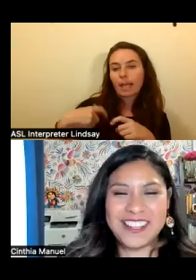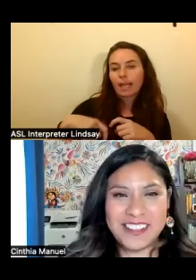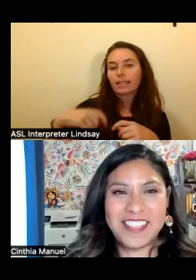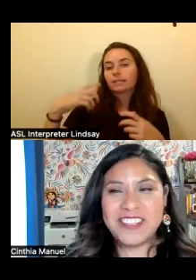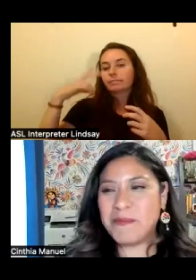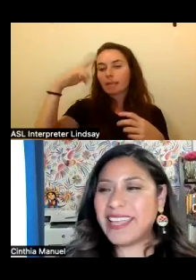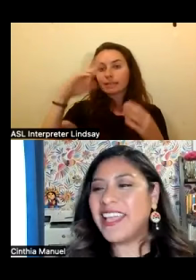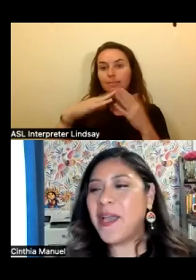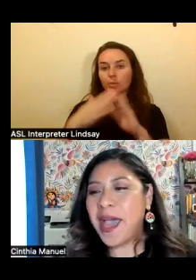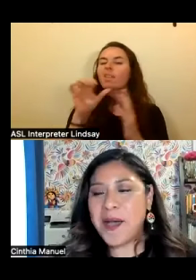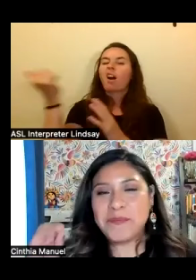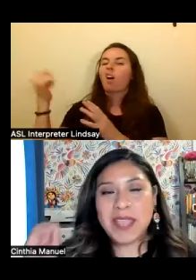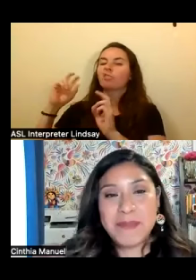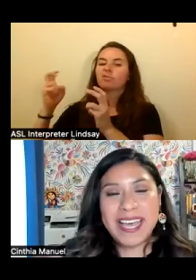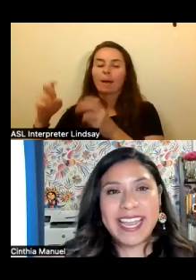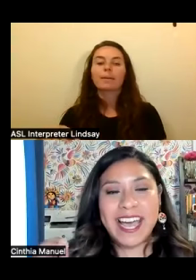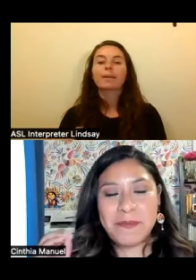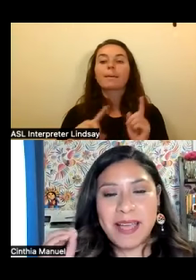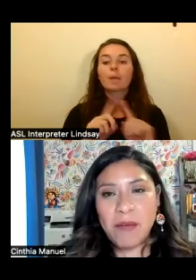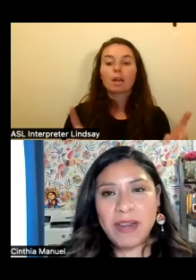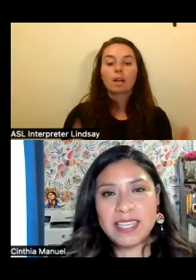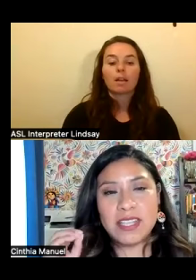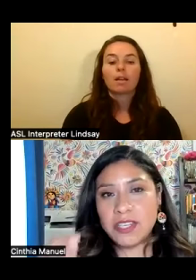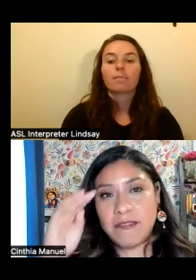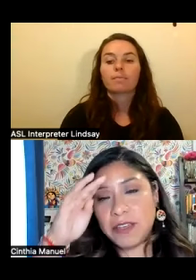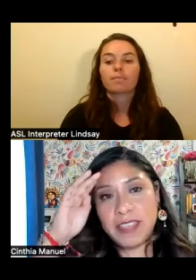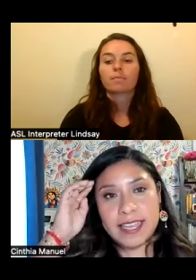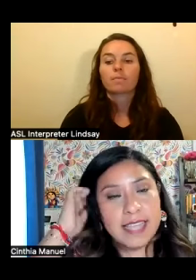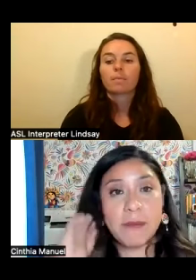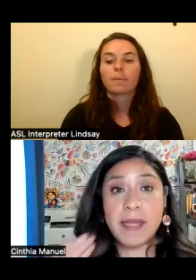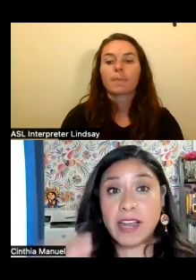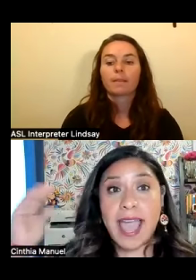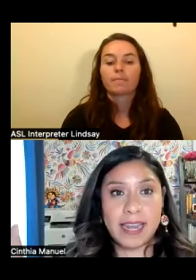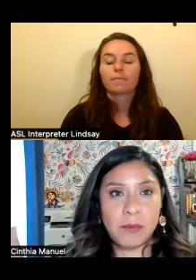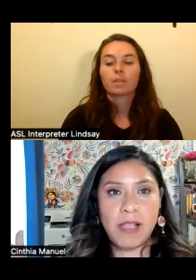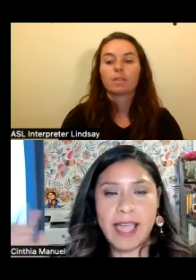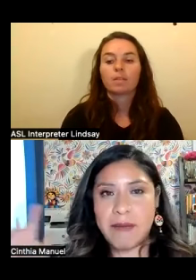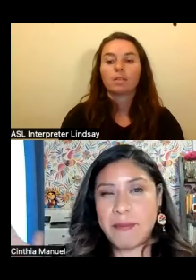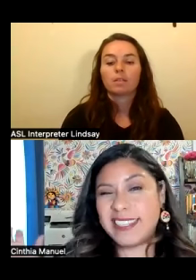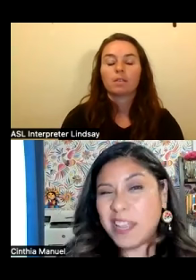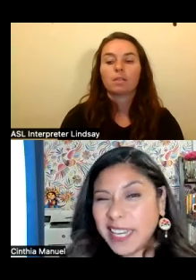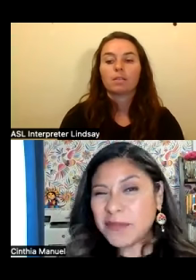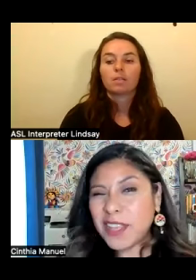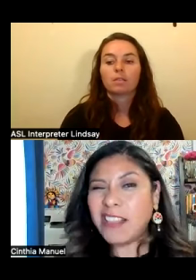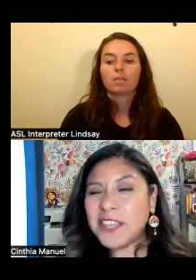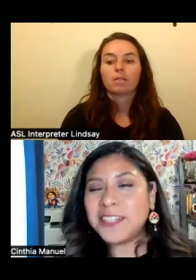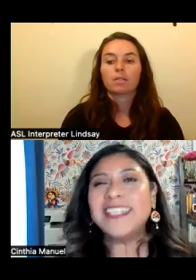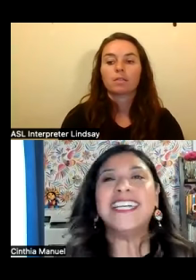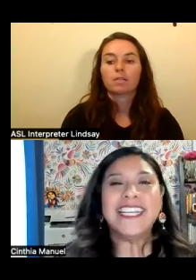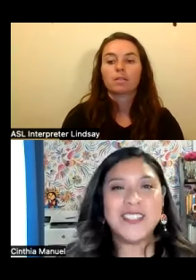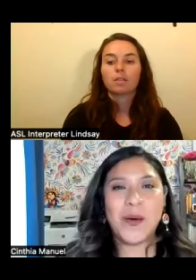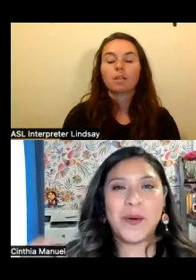That's another topic. But I want to just touch on a few things at a very high level. I have about 10 minutes with all of